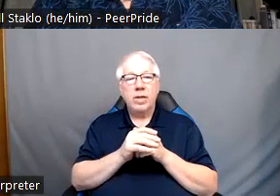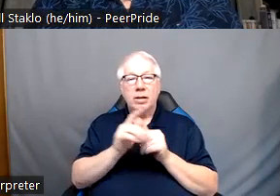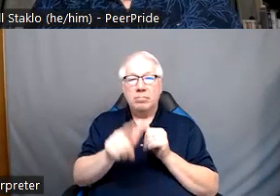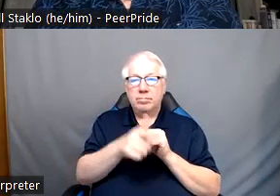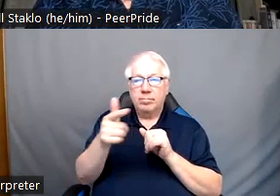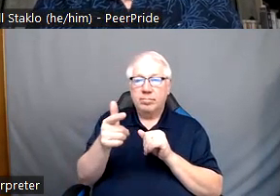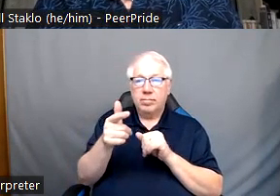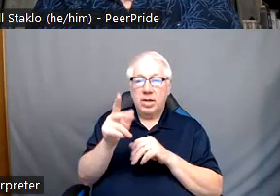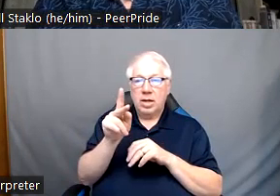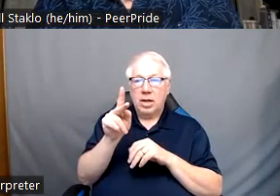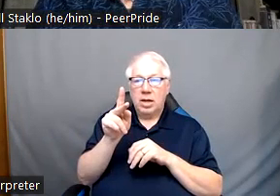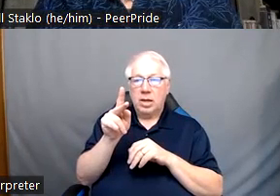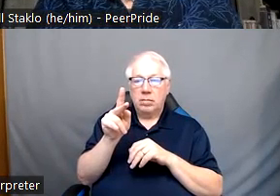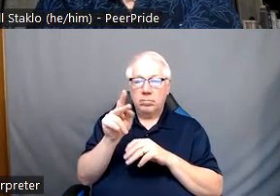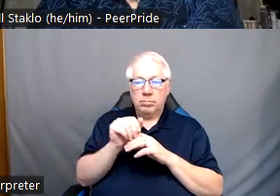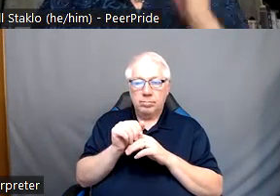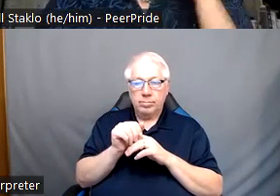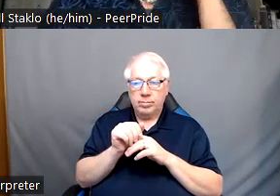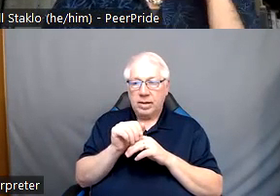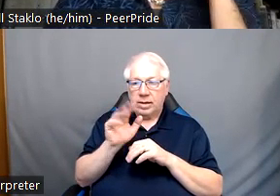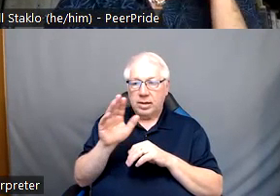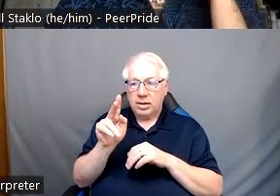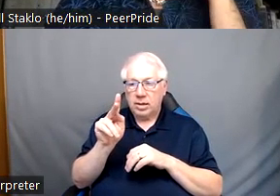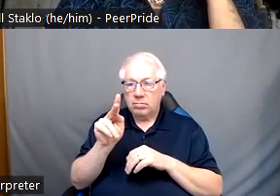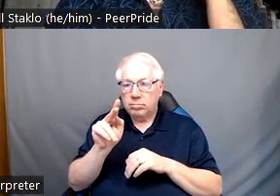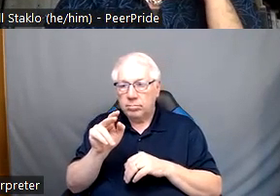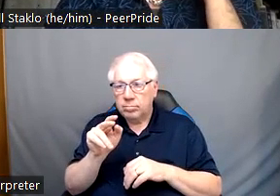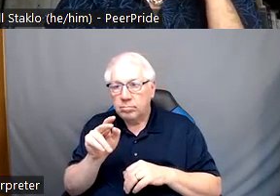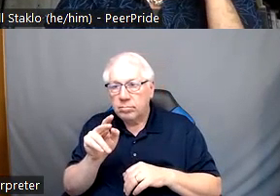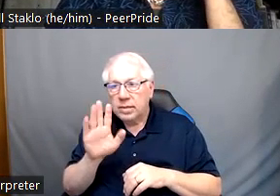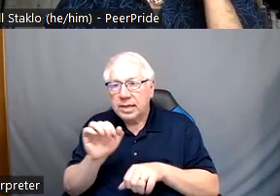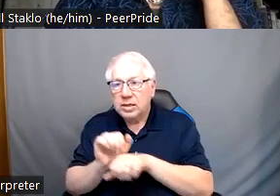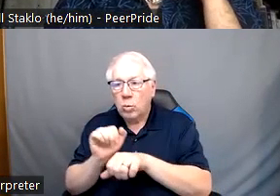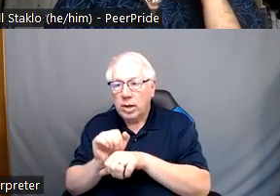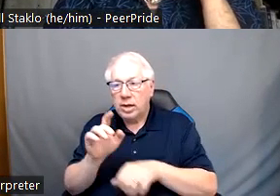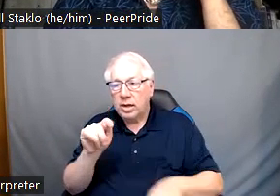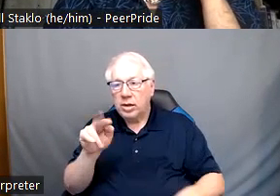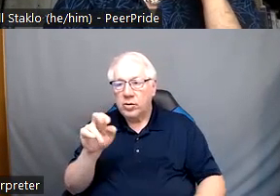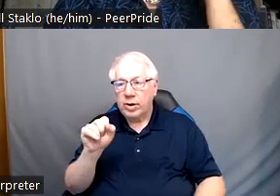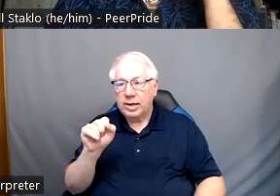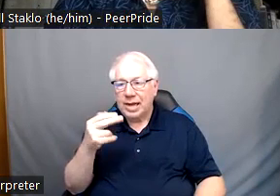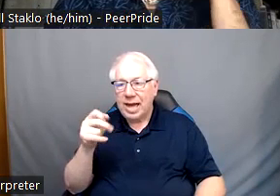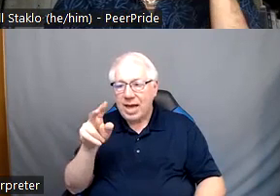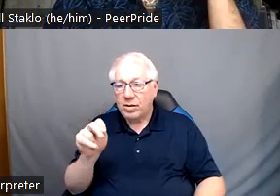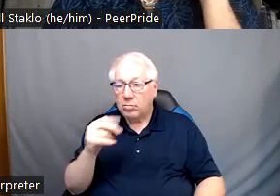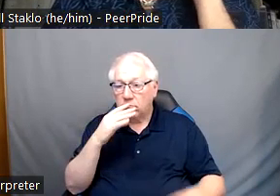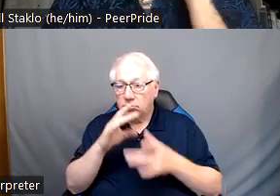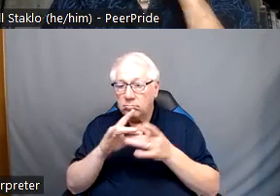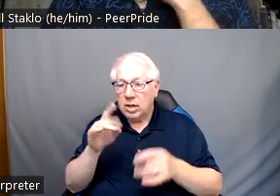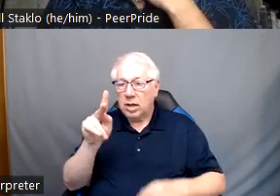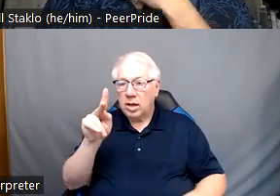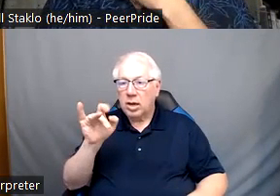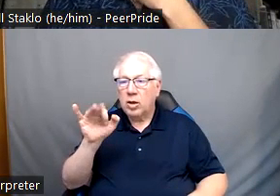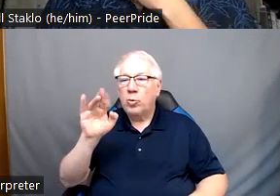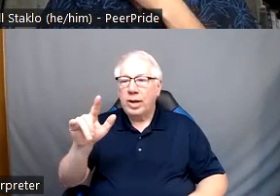over to Kirill about his work at Trans Haven and also PeerPride. You want to tell us about, I